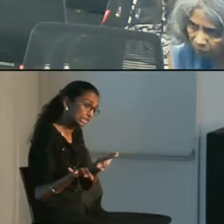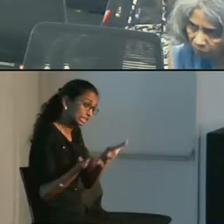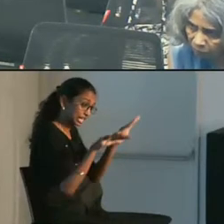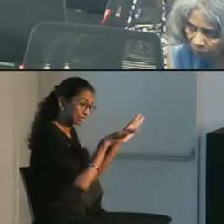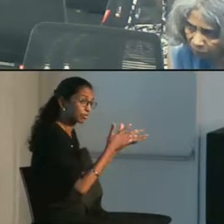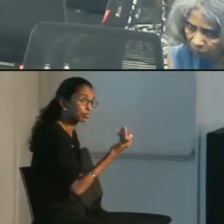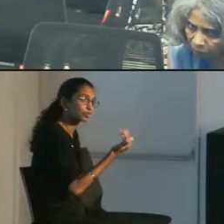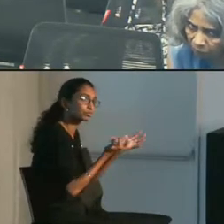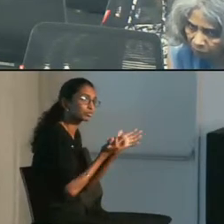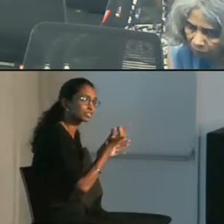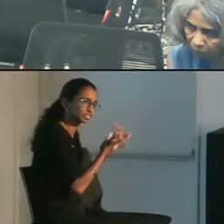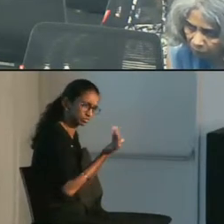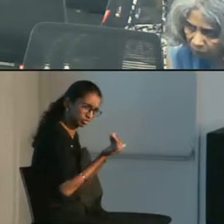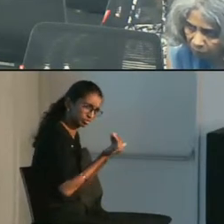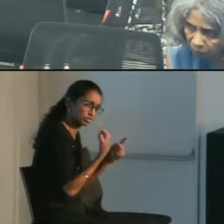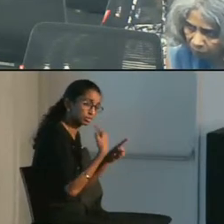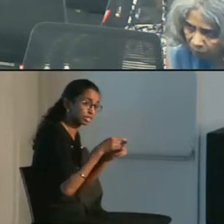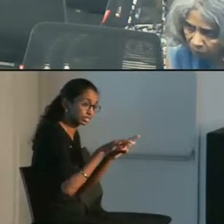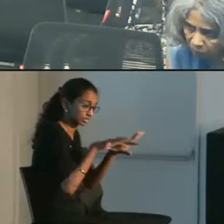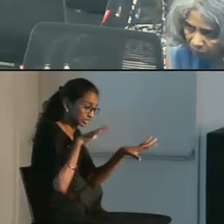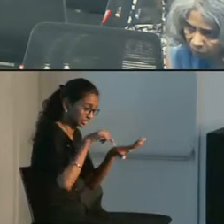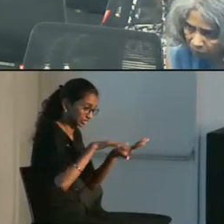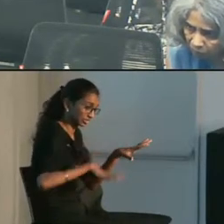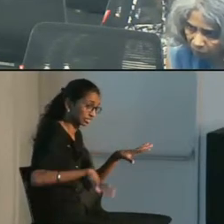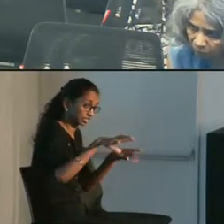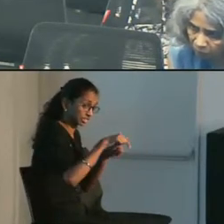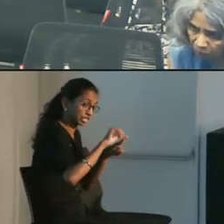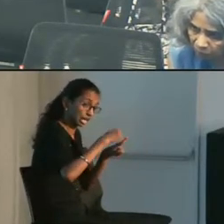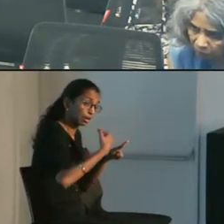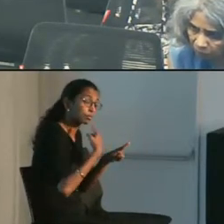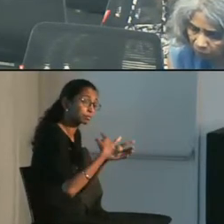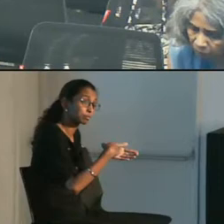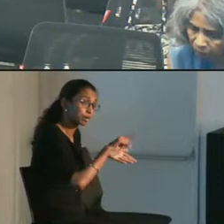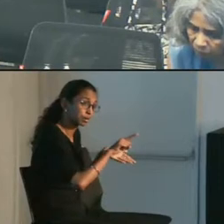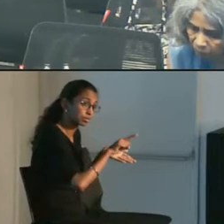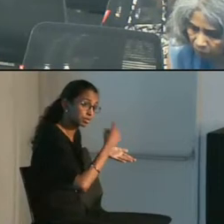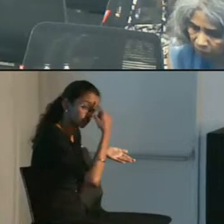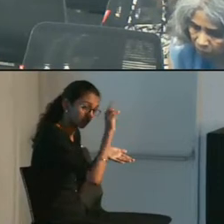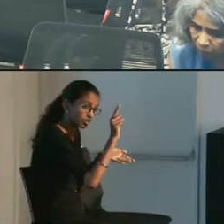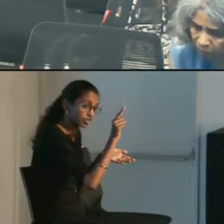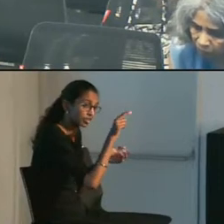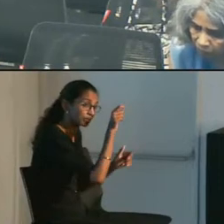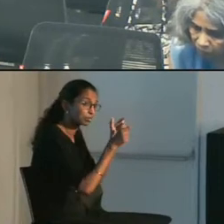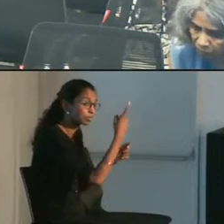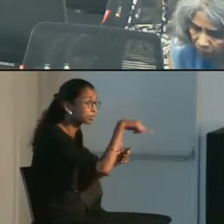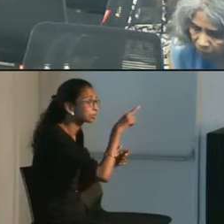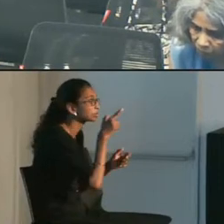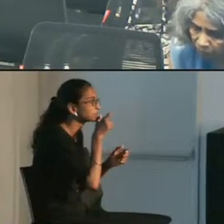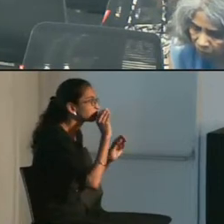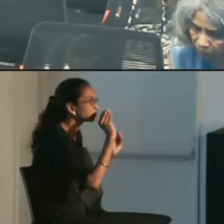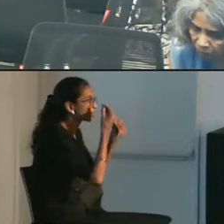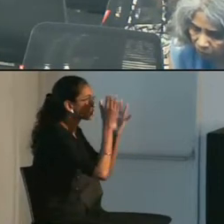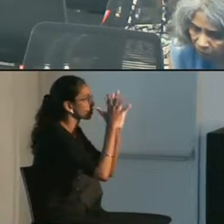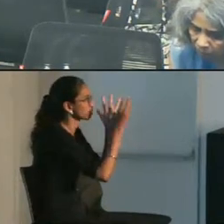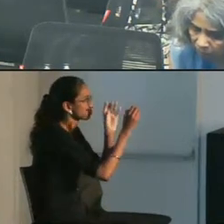spaces as well? And even in urban spaces, can it permeate to those, for lack of a better word,